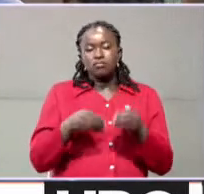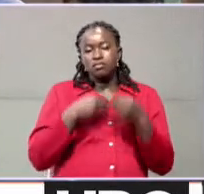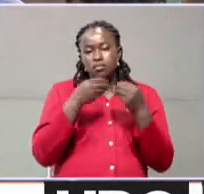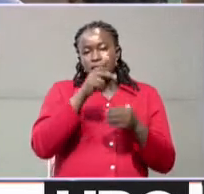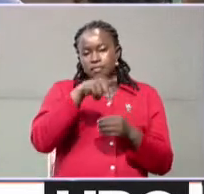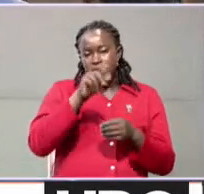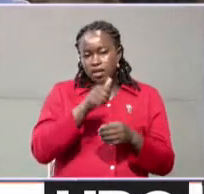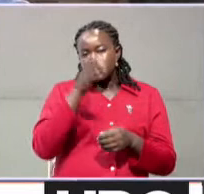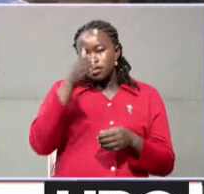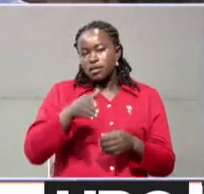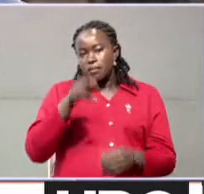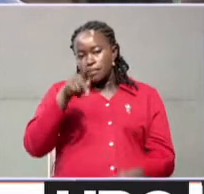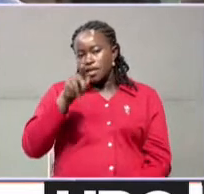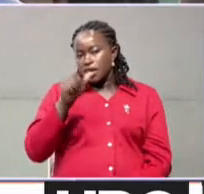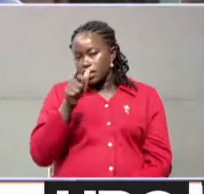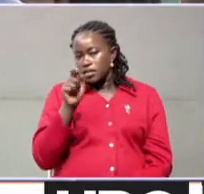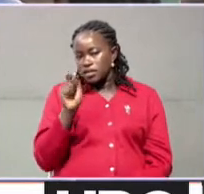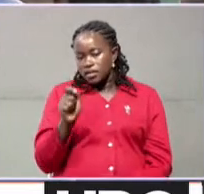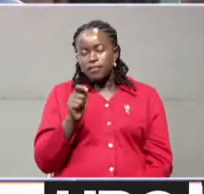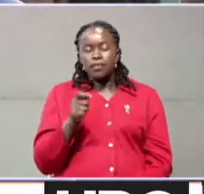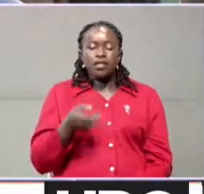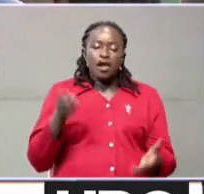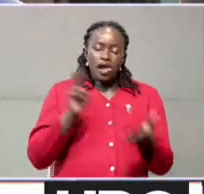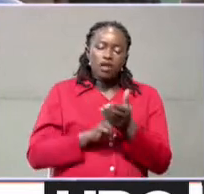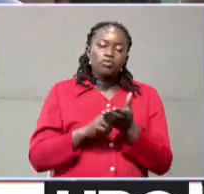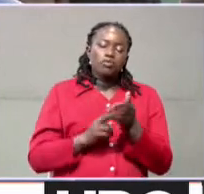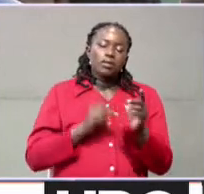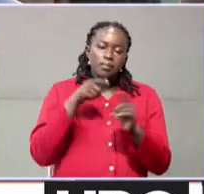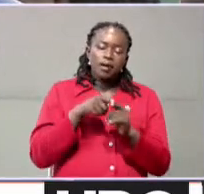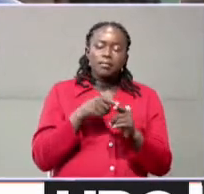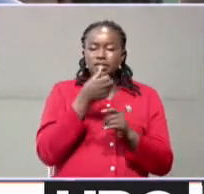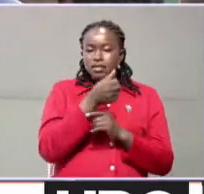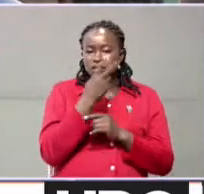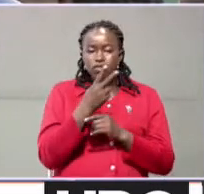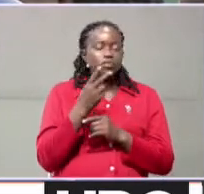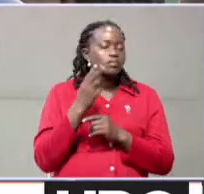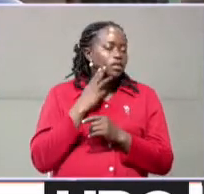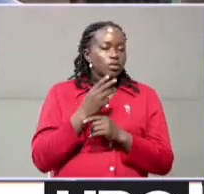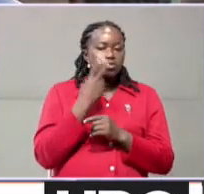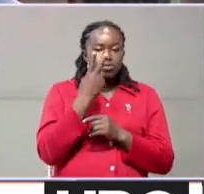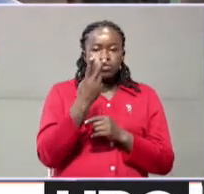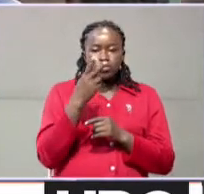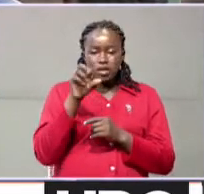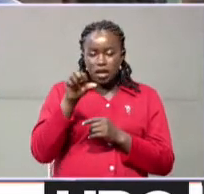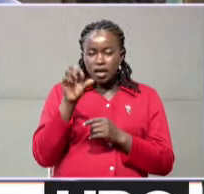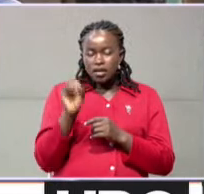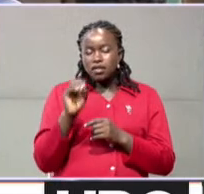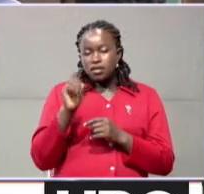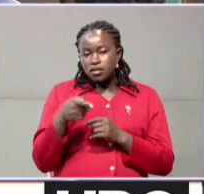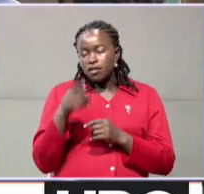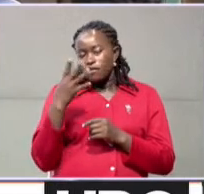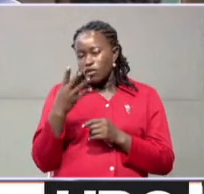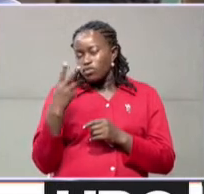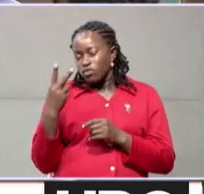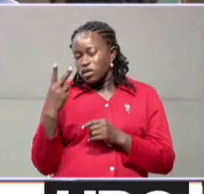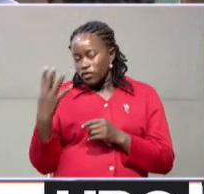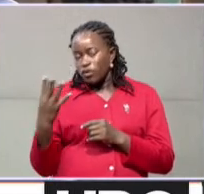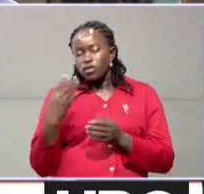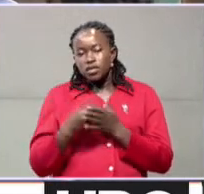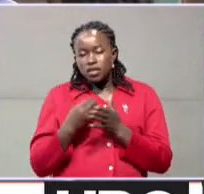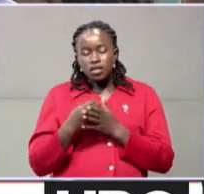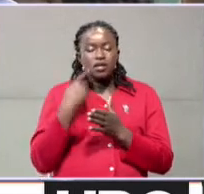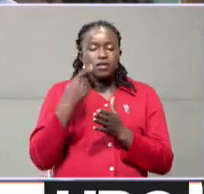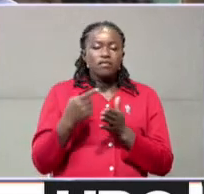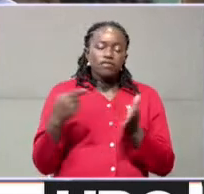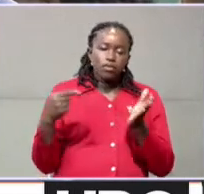stock pst to purpose the 62 million 299 424 ceilings for gadgets